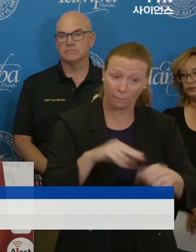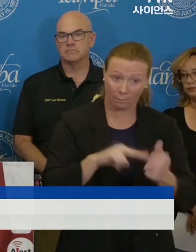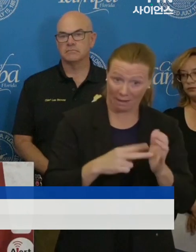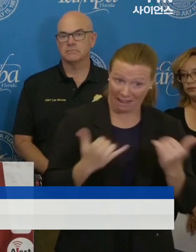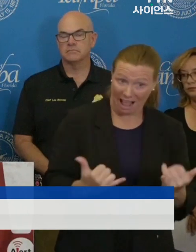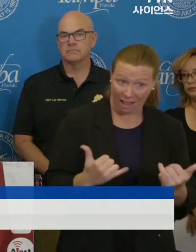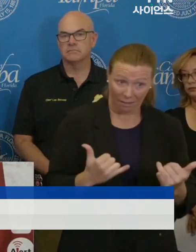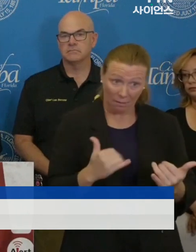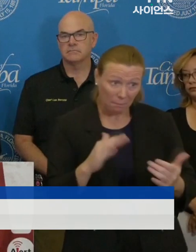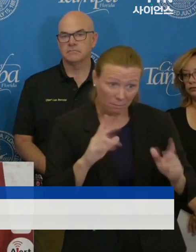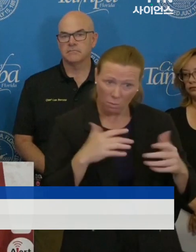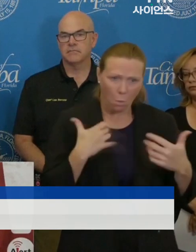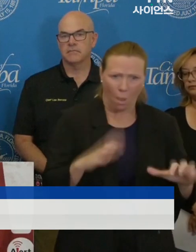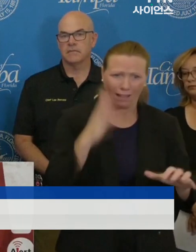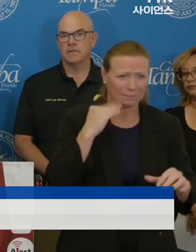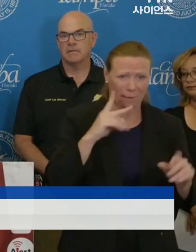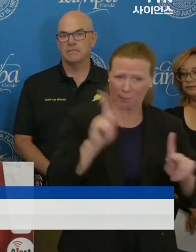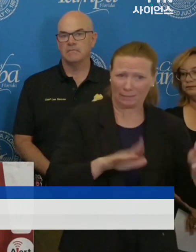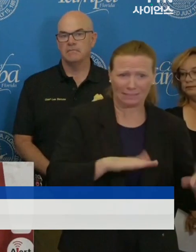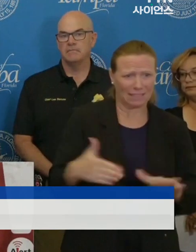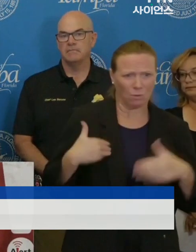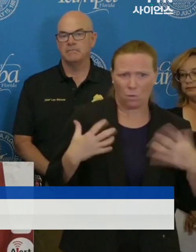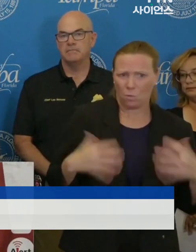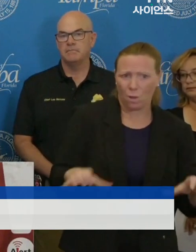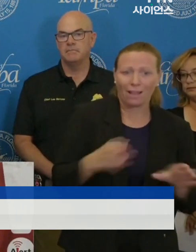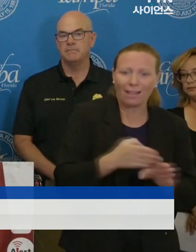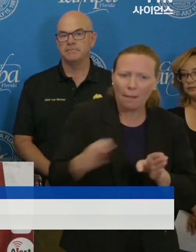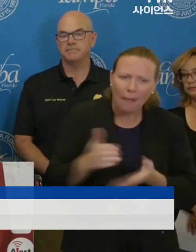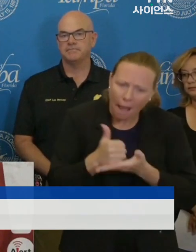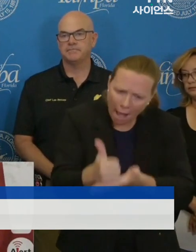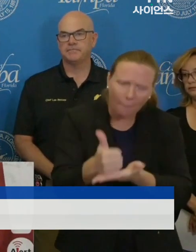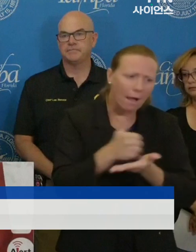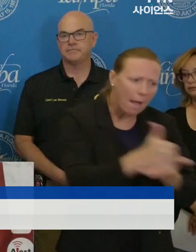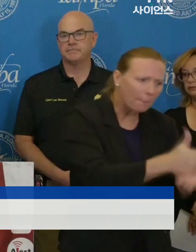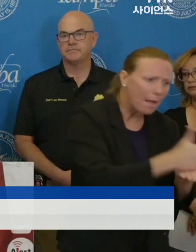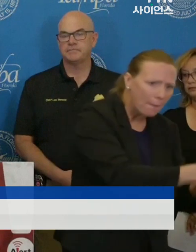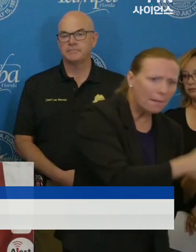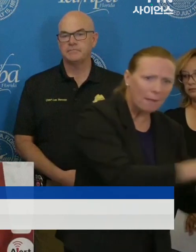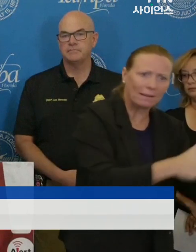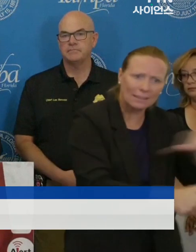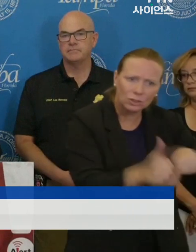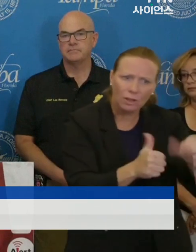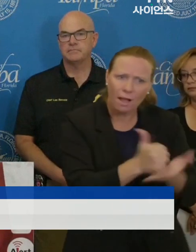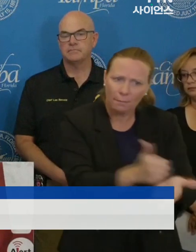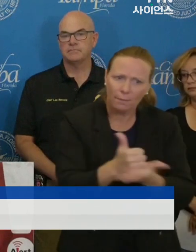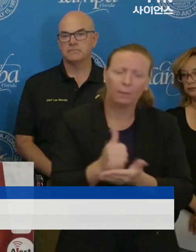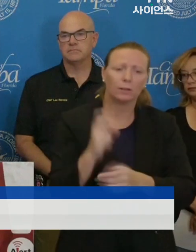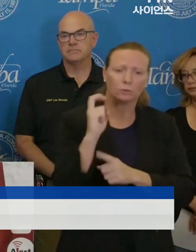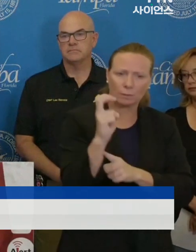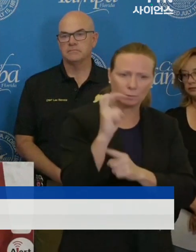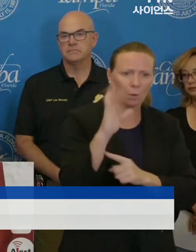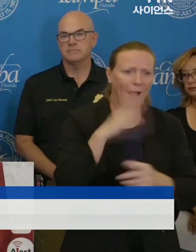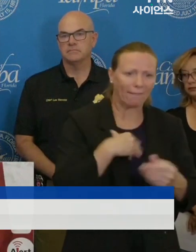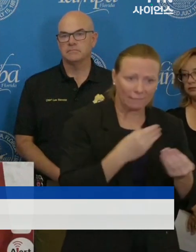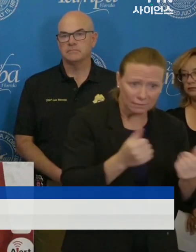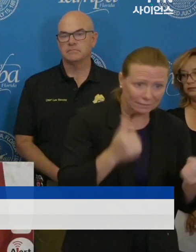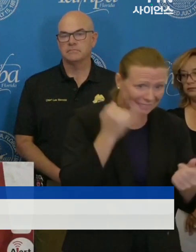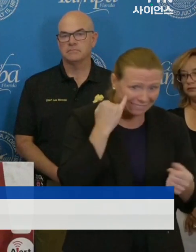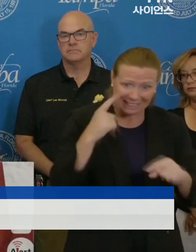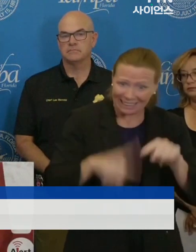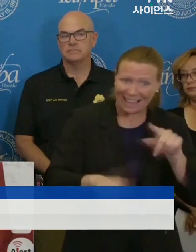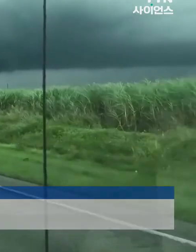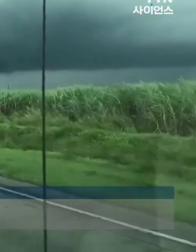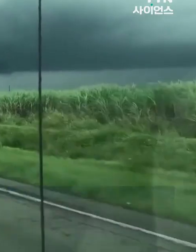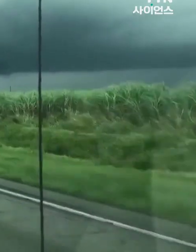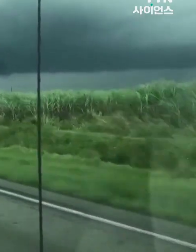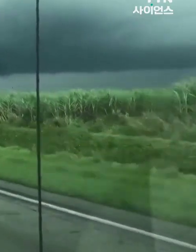result of this storm. Neighbors help neighbors. We have transportation solutions if you can't get out of a certain